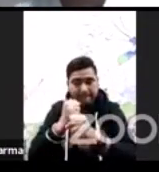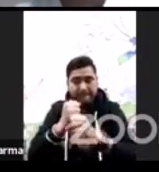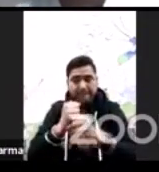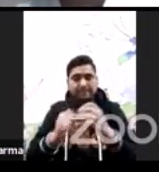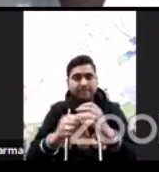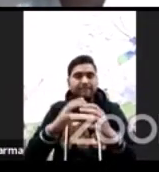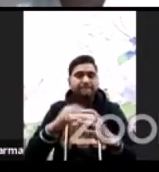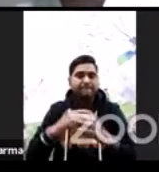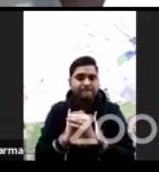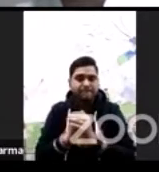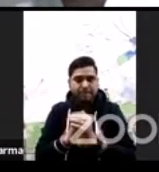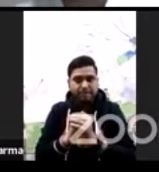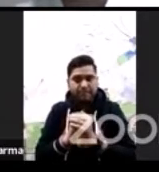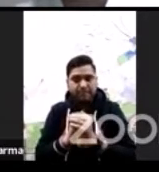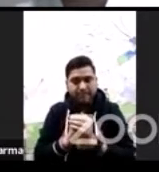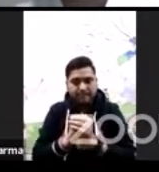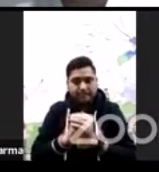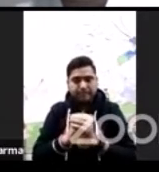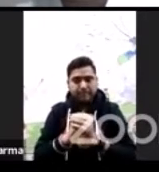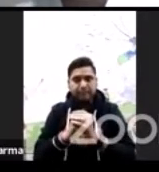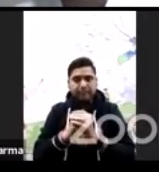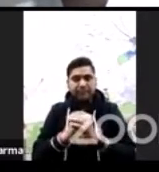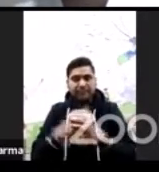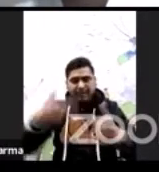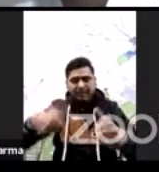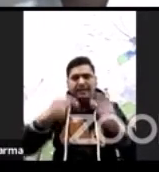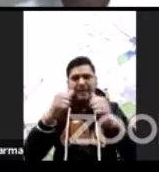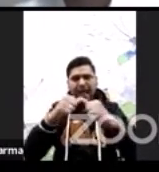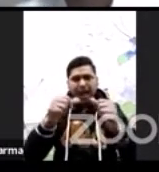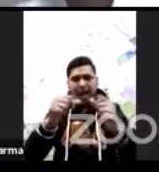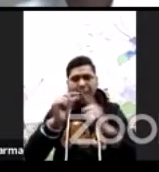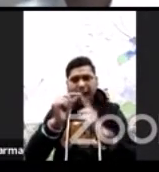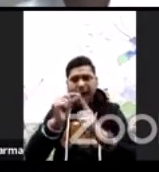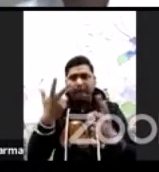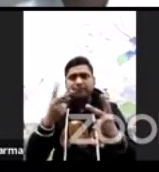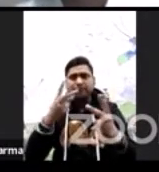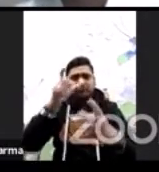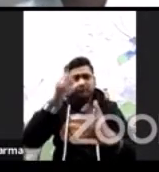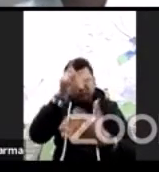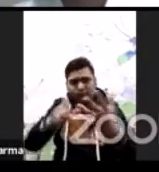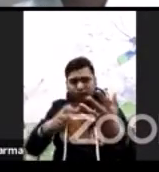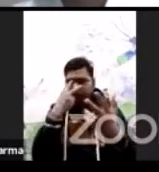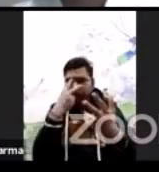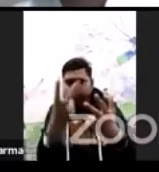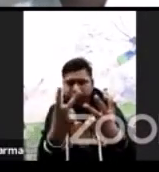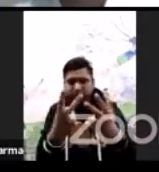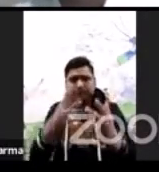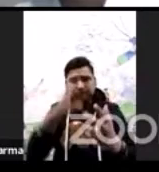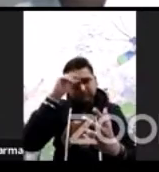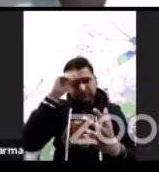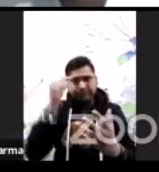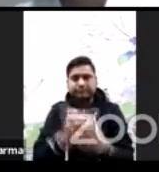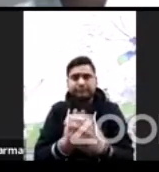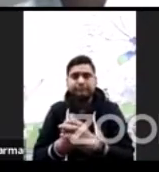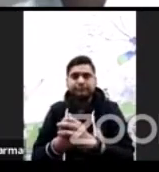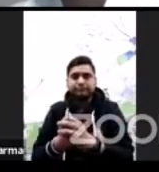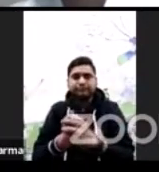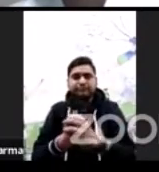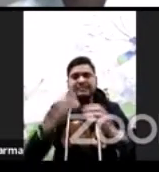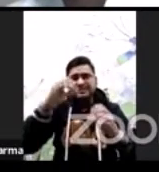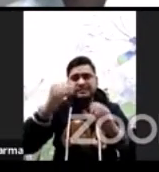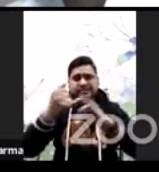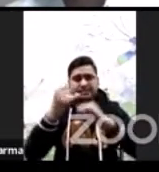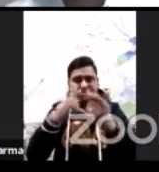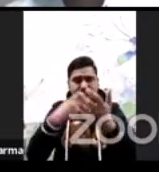in that sense, this application is a demonstration of all of that. Through our CSR